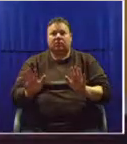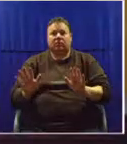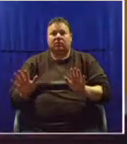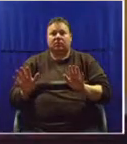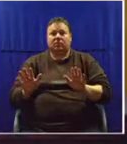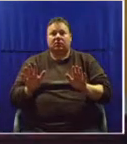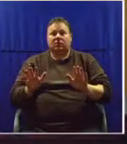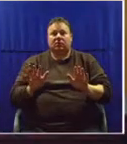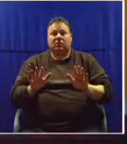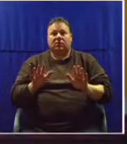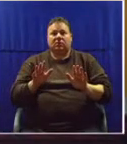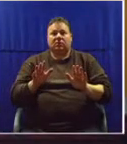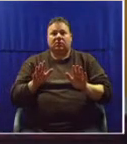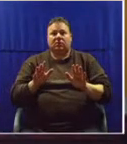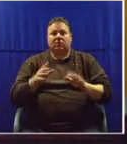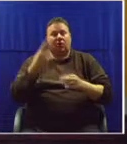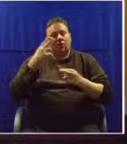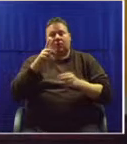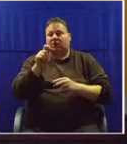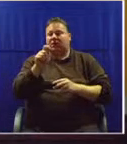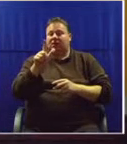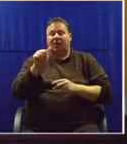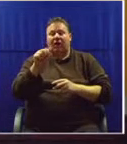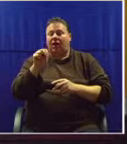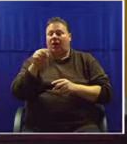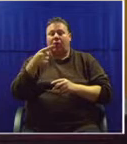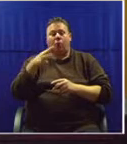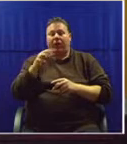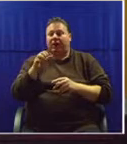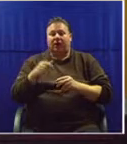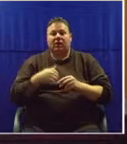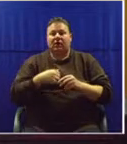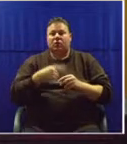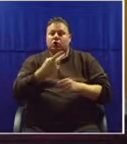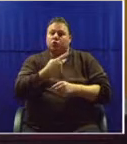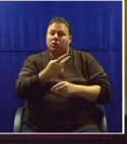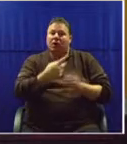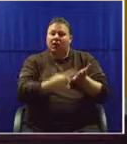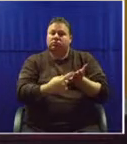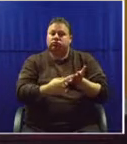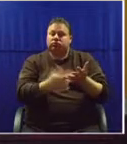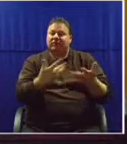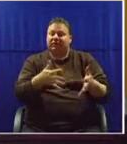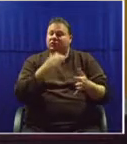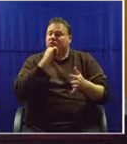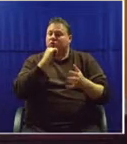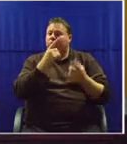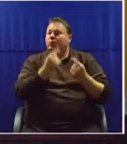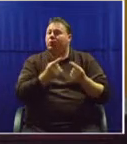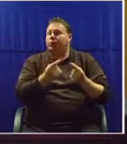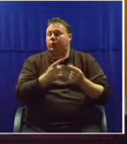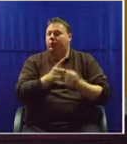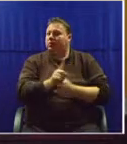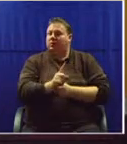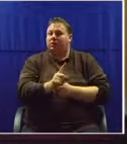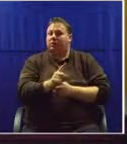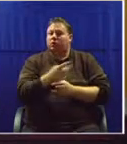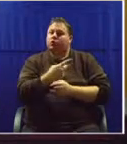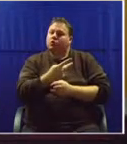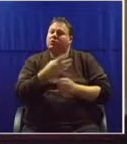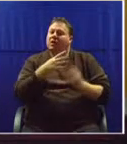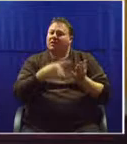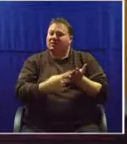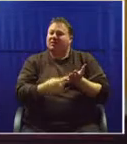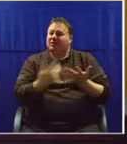Honorable Tlangwin, you and I have had a chat. You are not going to do those things which the two of us have